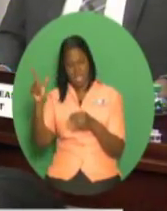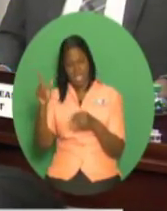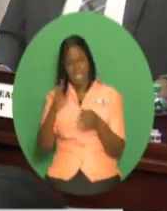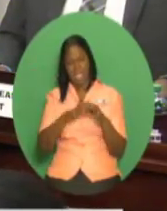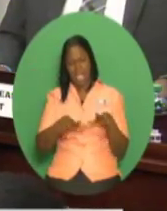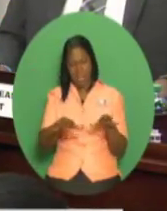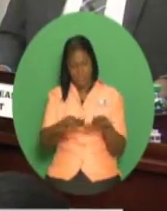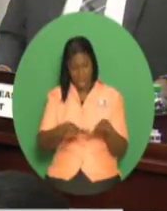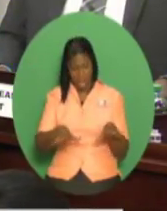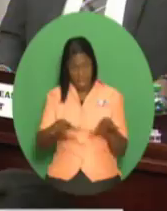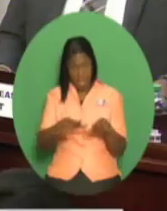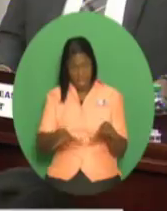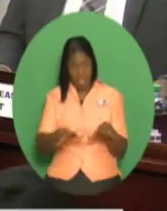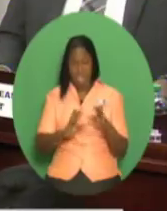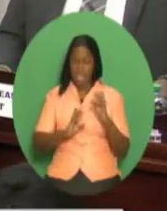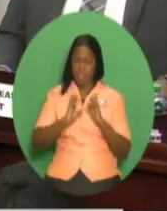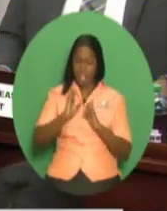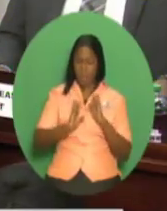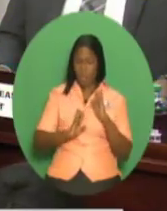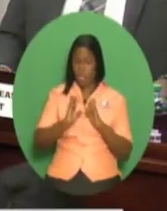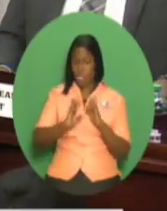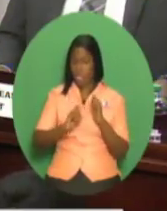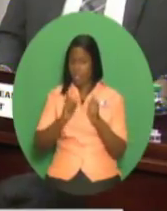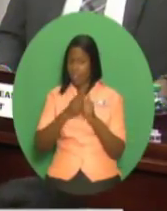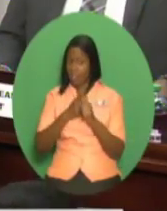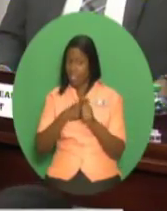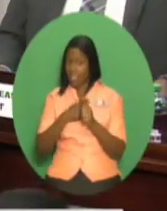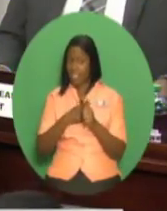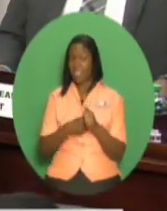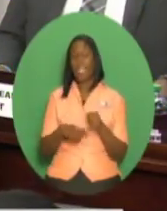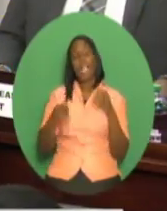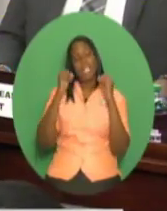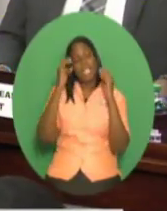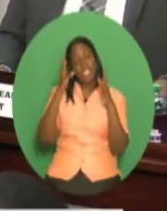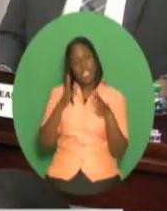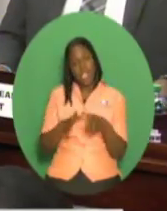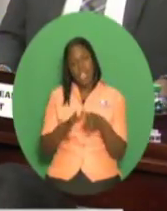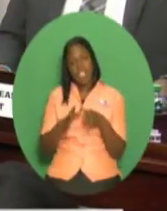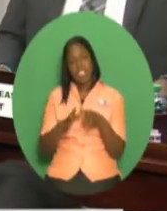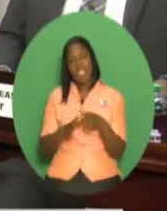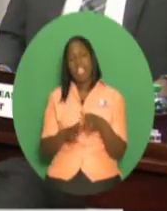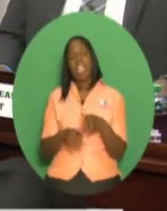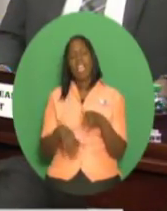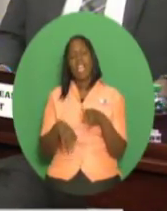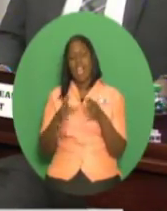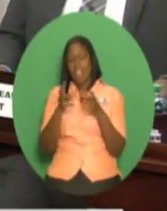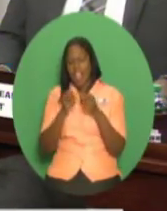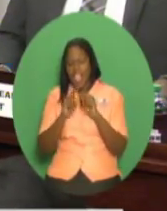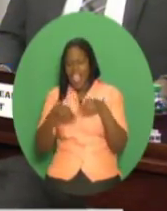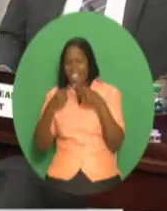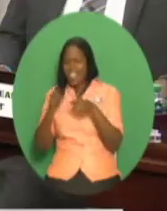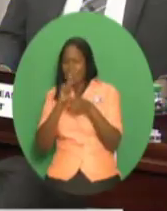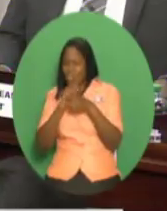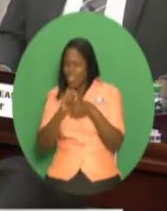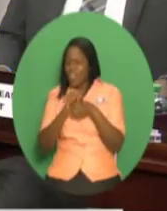Teachers were trained, teachers in that area have been trained to conduct these exercises.